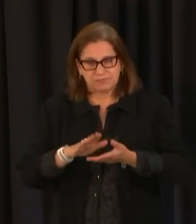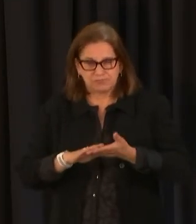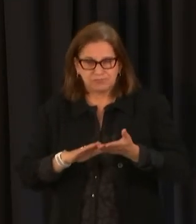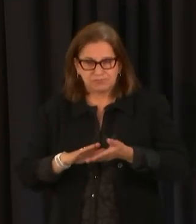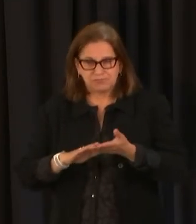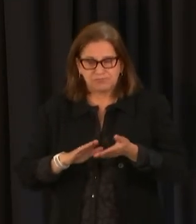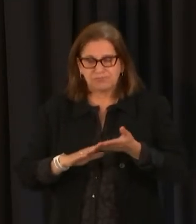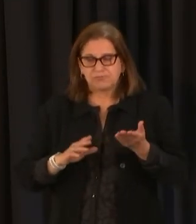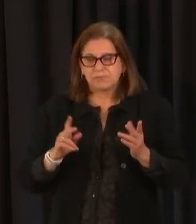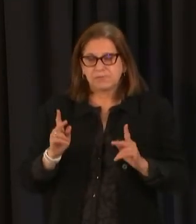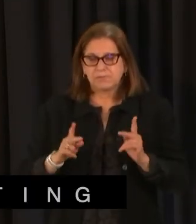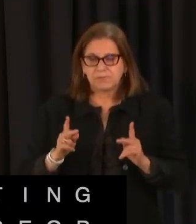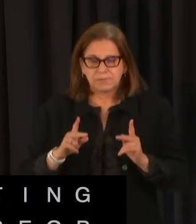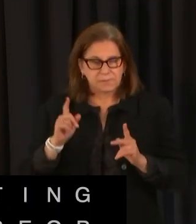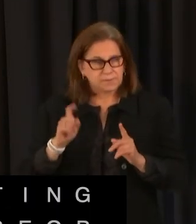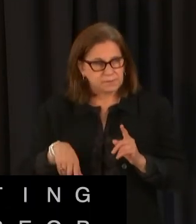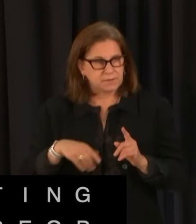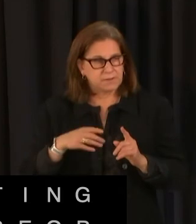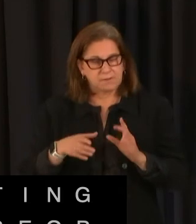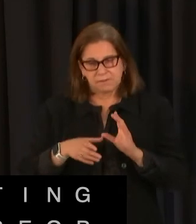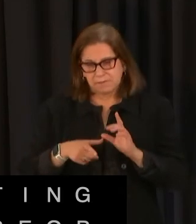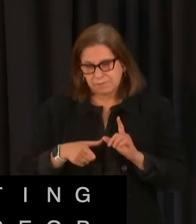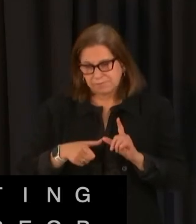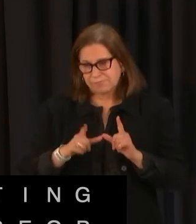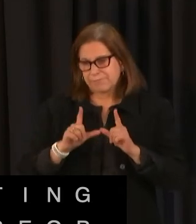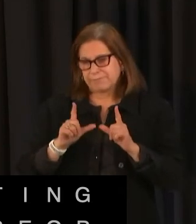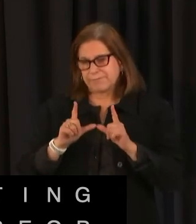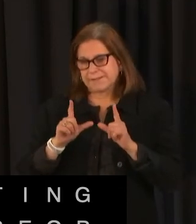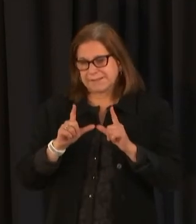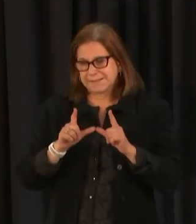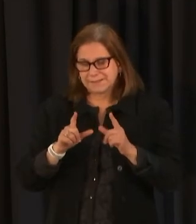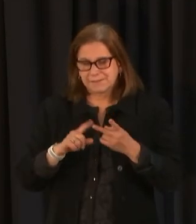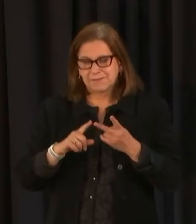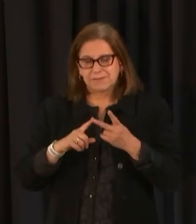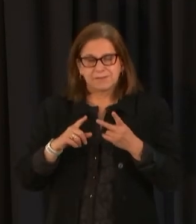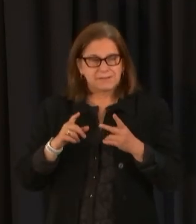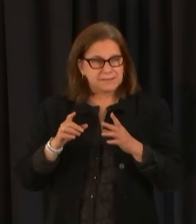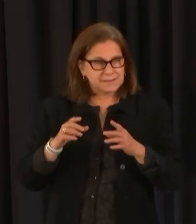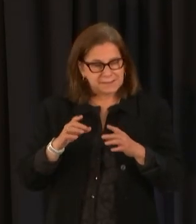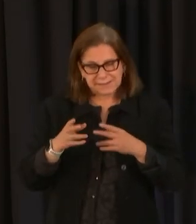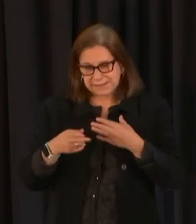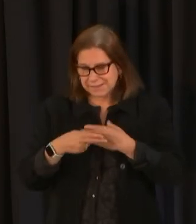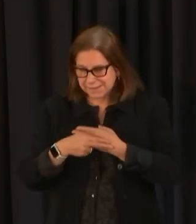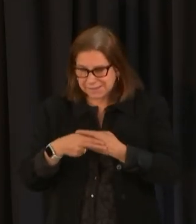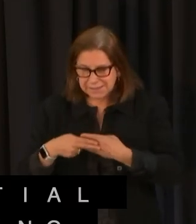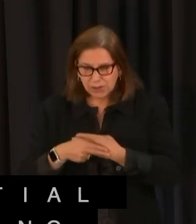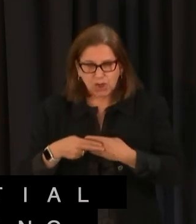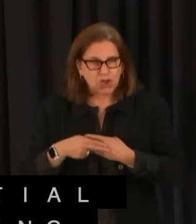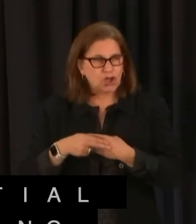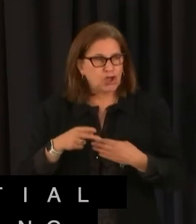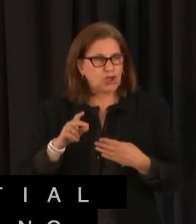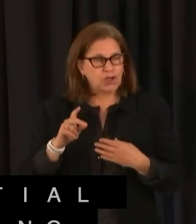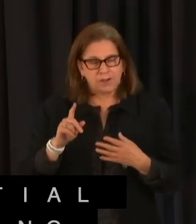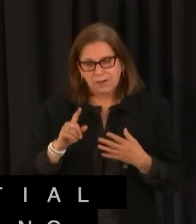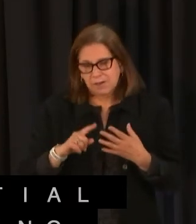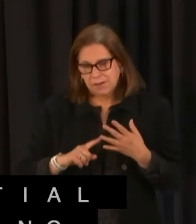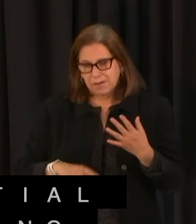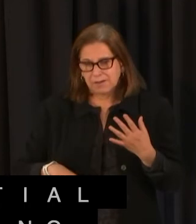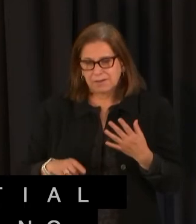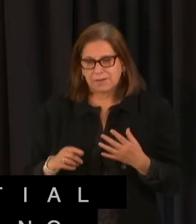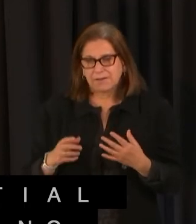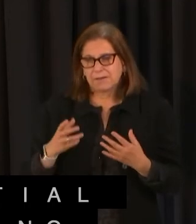have up-to-date credentials and follow parking and moving regulations, we've been able to add